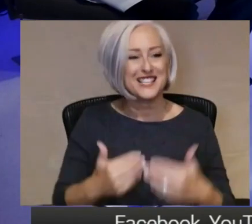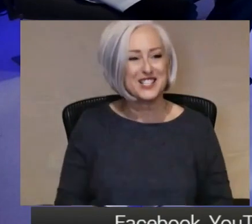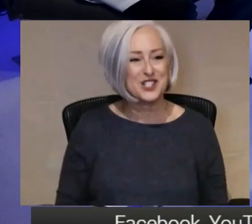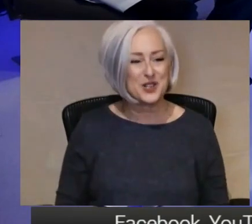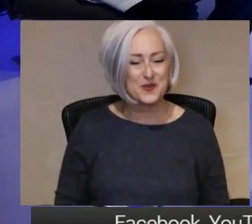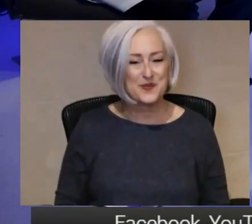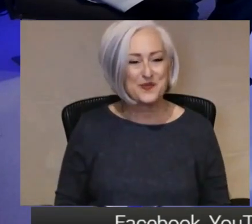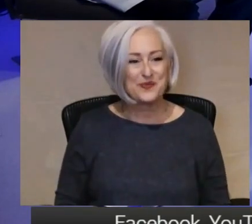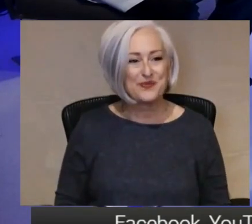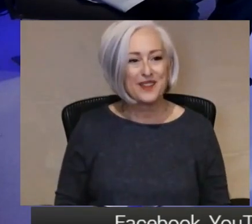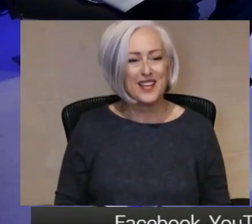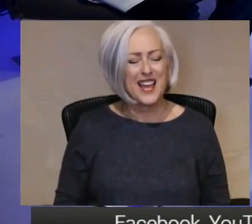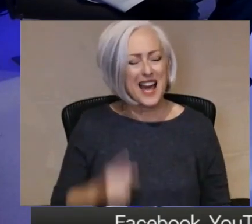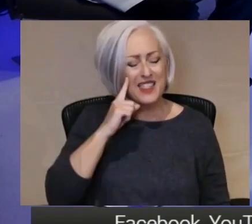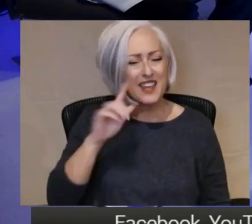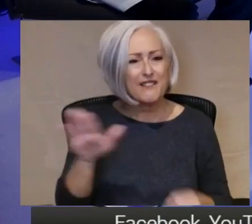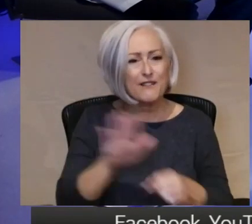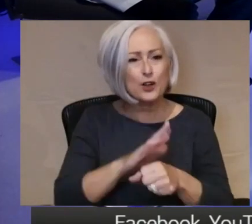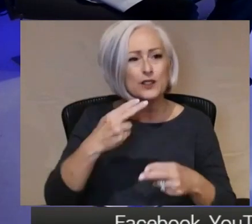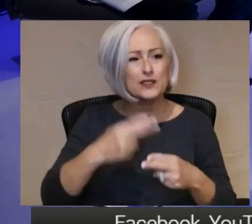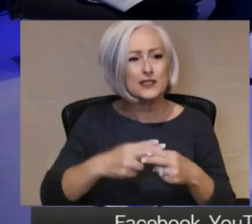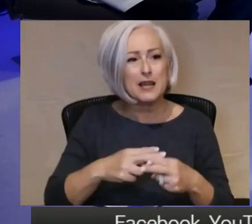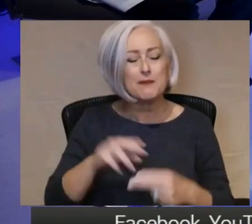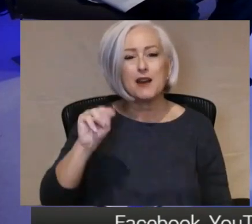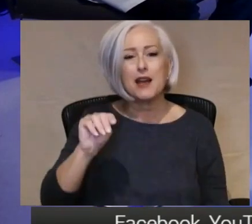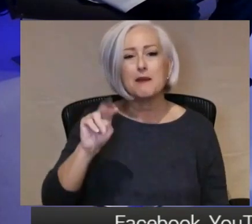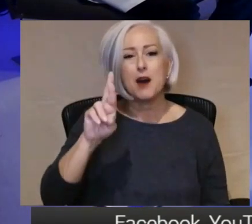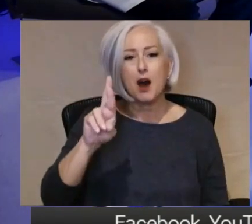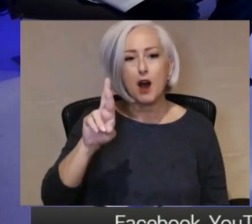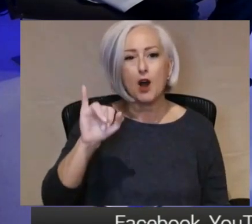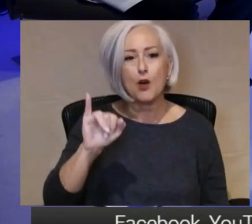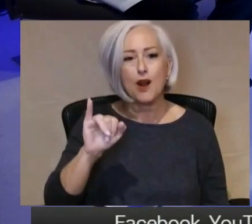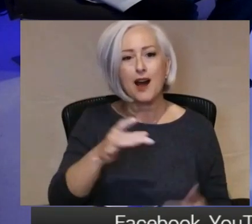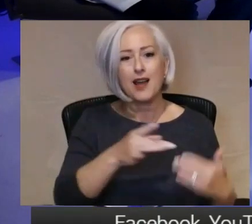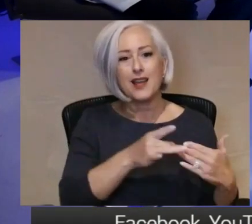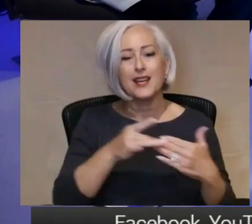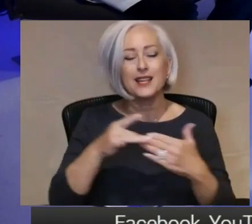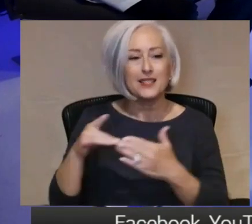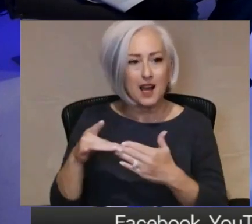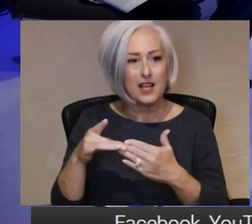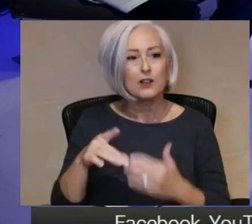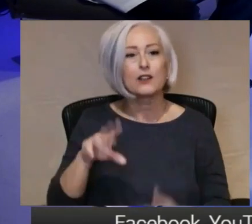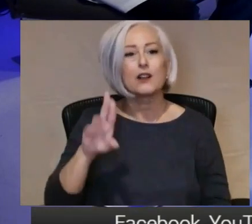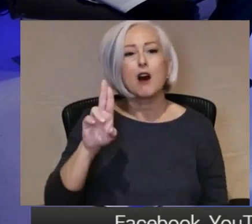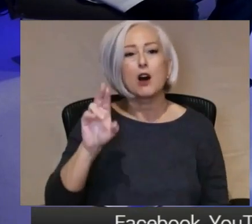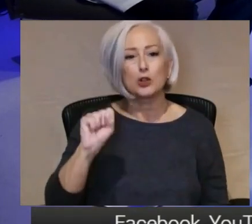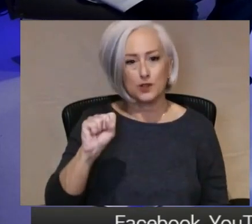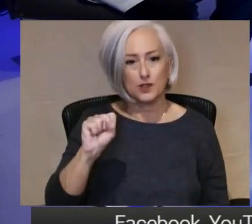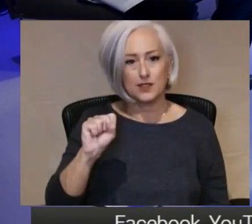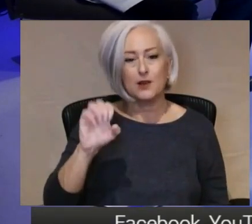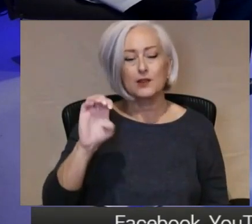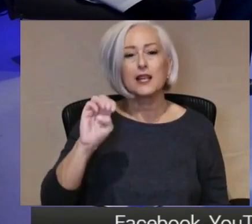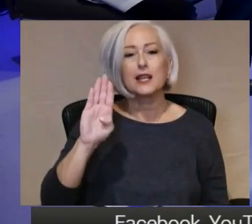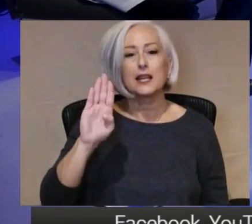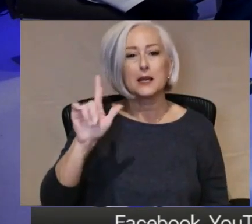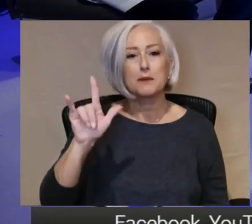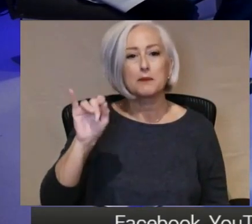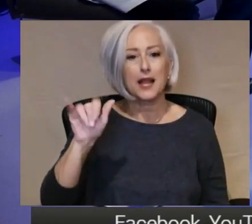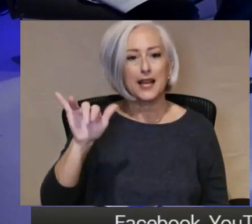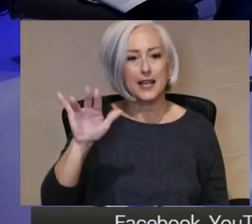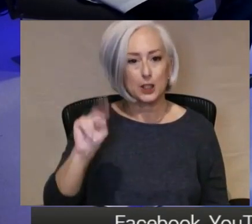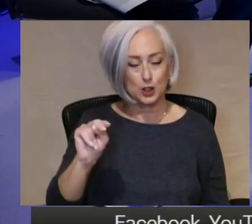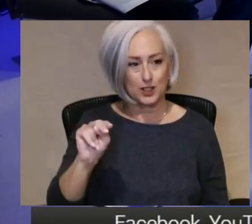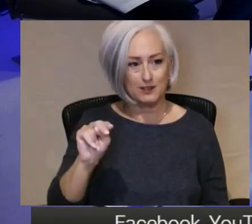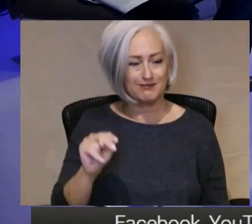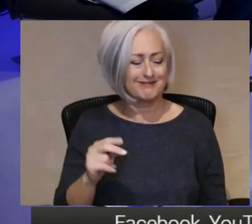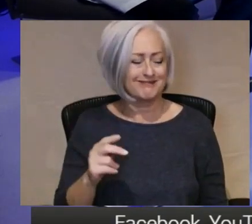full name is MRI-guided ultrasound ablation. Is that about right? Did I kind of get it close? Yeah, it's focused ultrasound. Well, focused ultrasound. There you